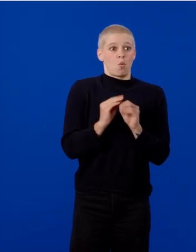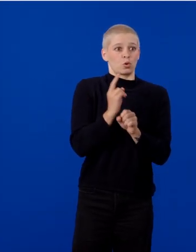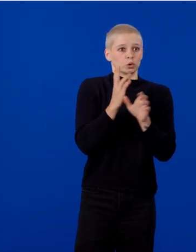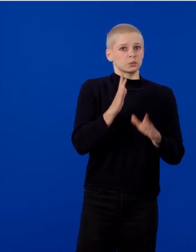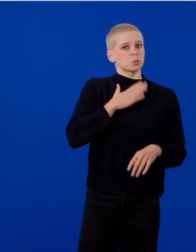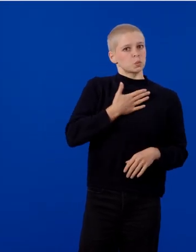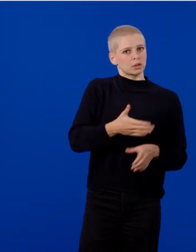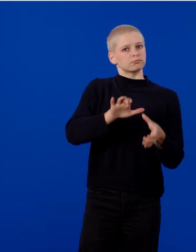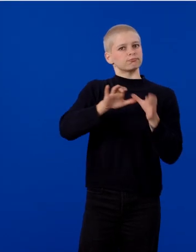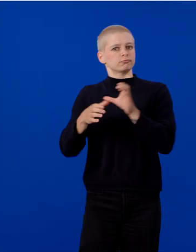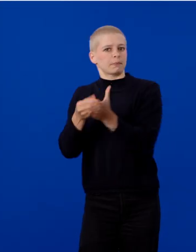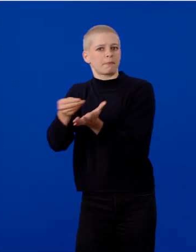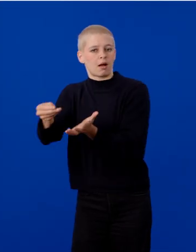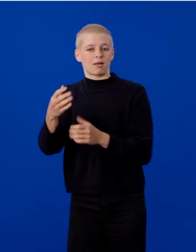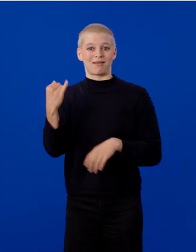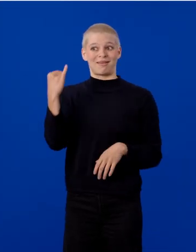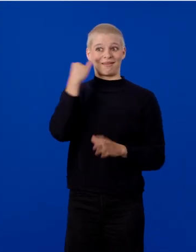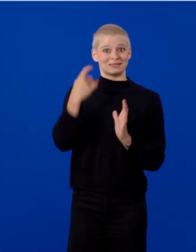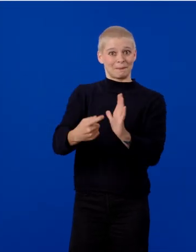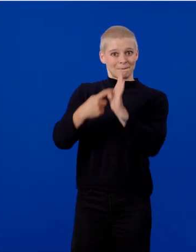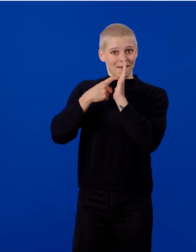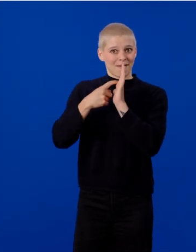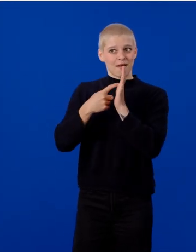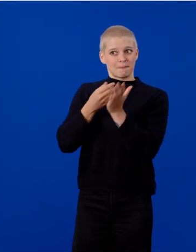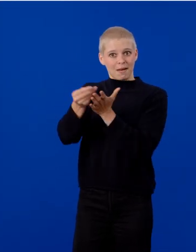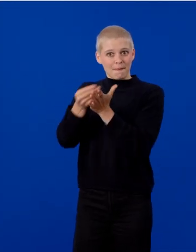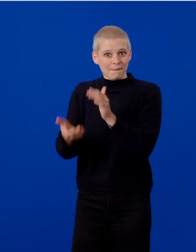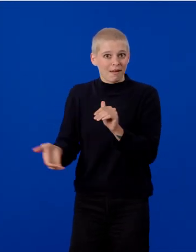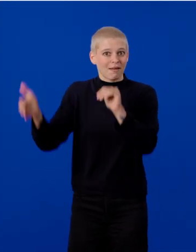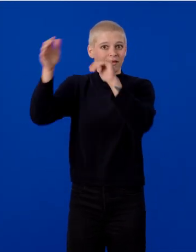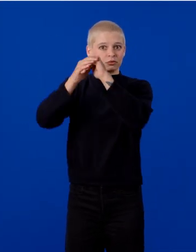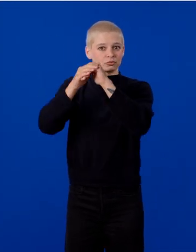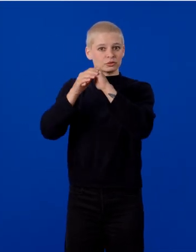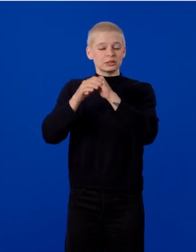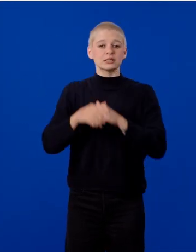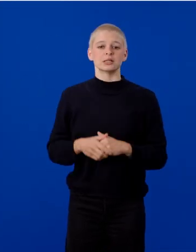If demand and engagement increases, then your distribution will improve as well.